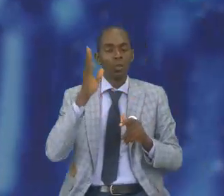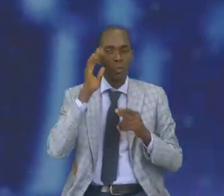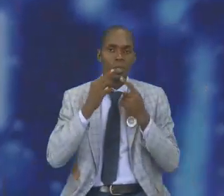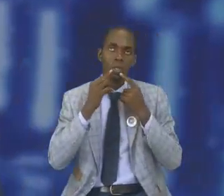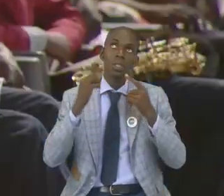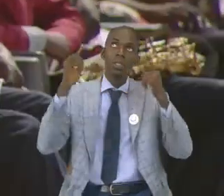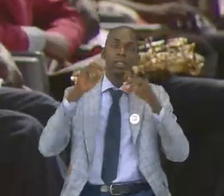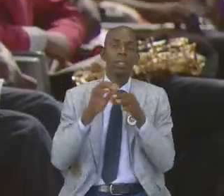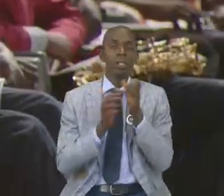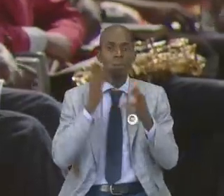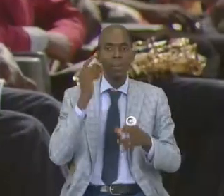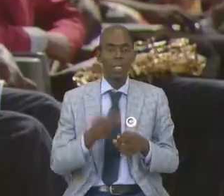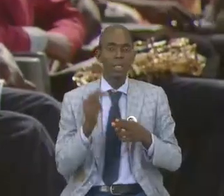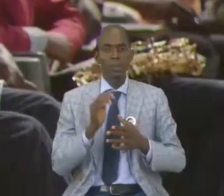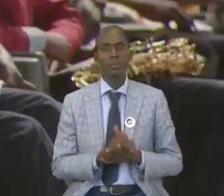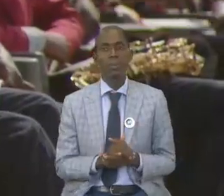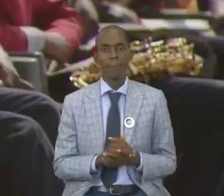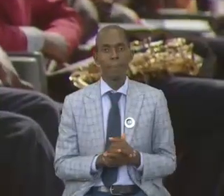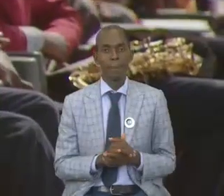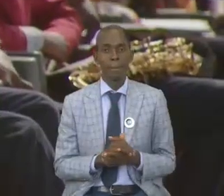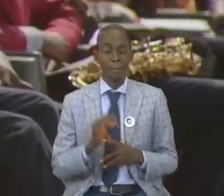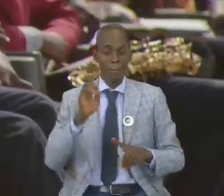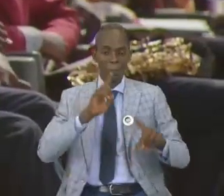in Jesus' name.